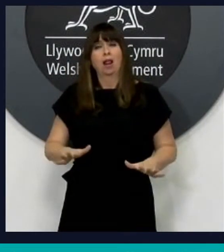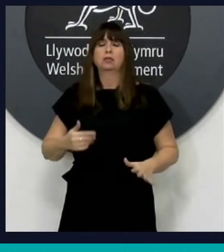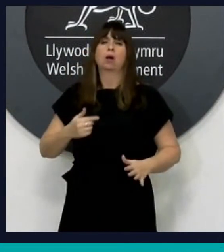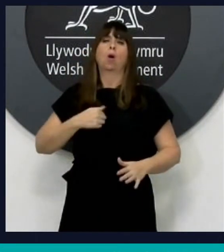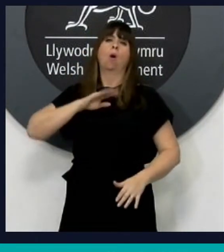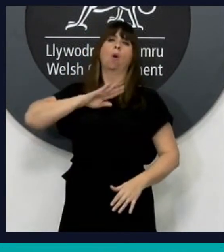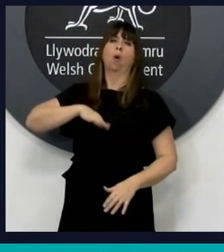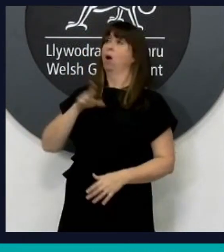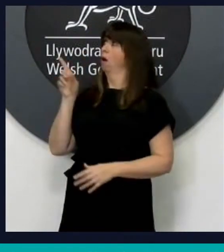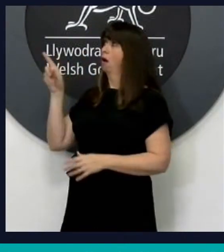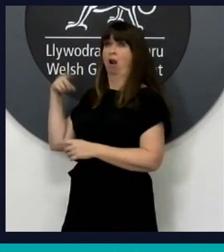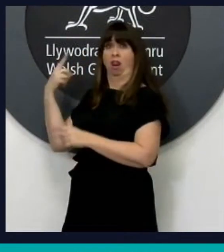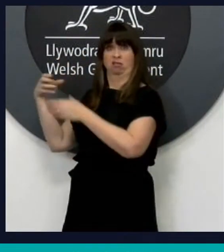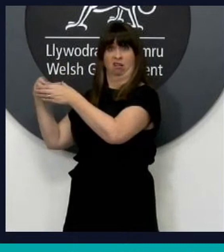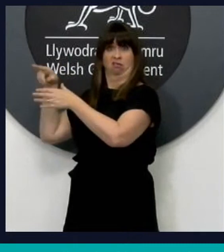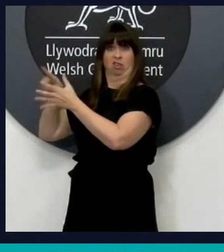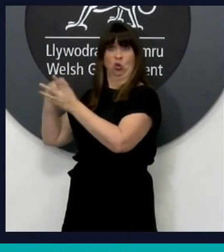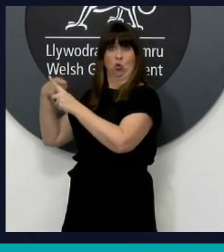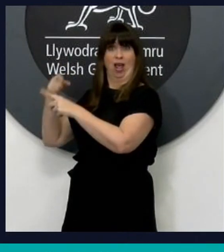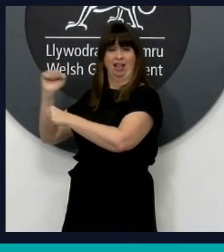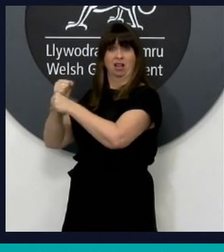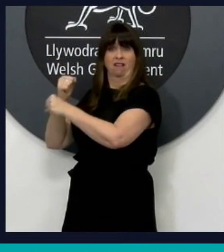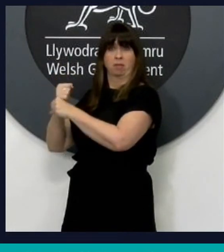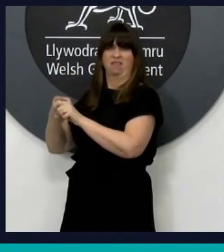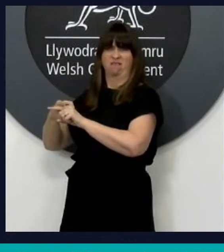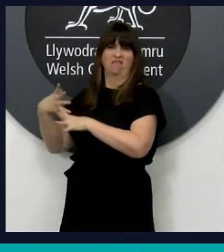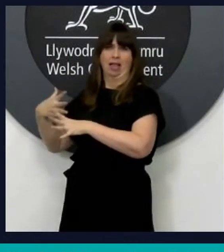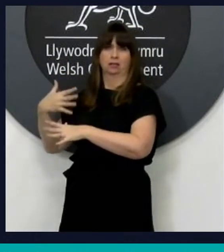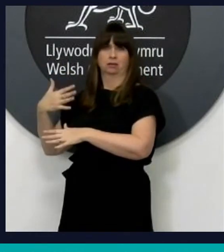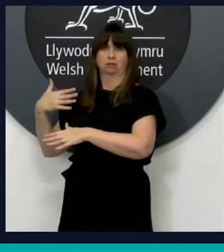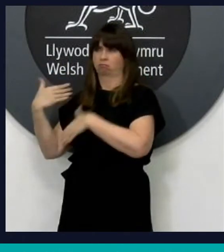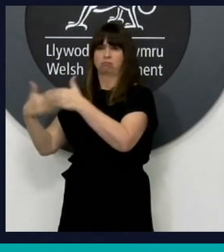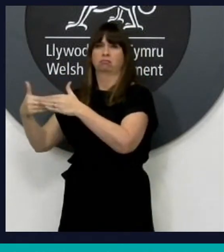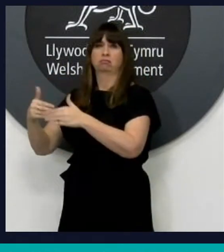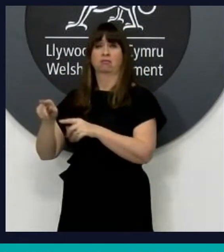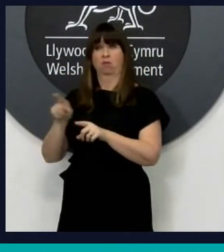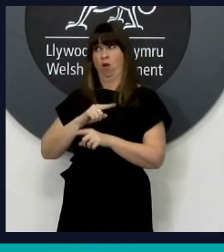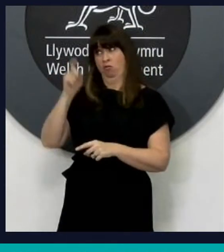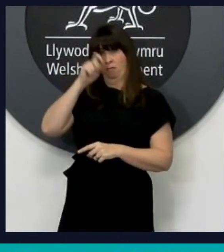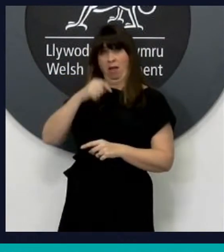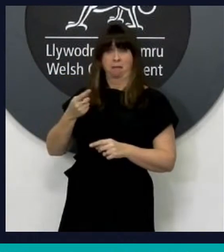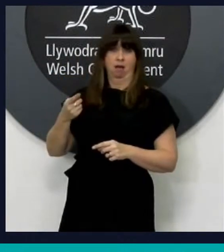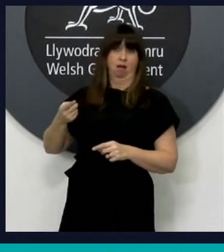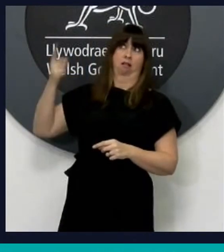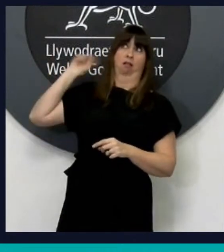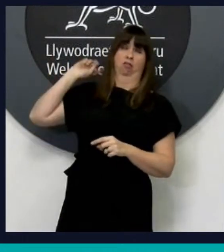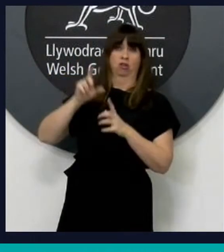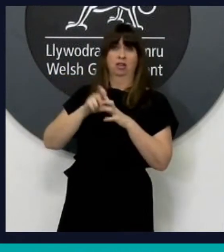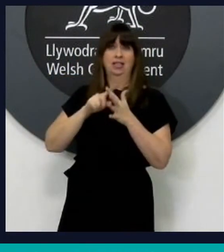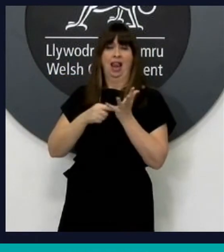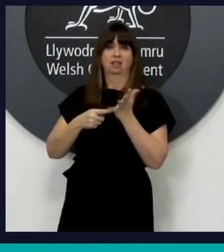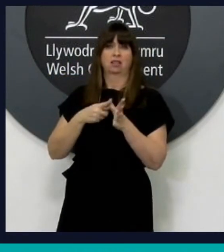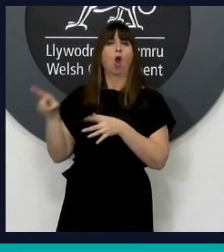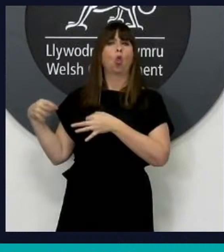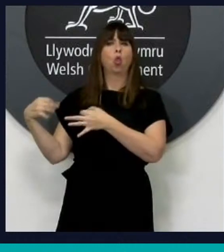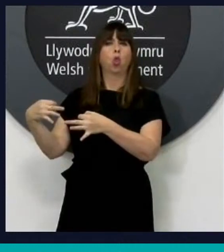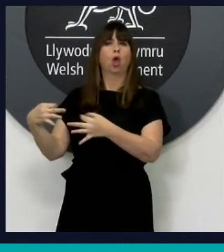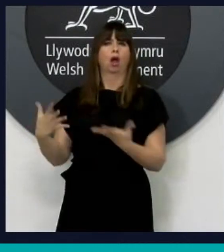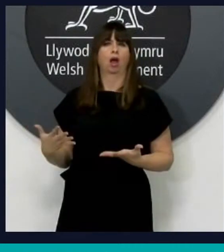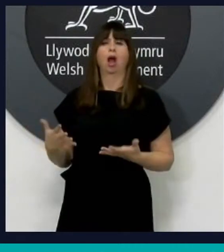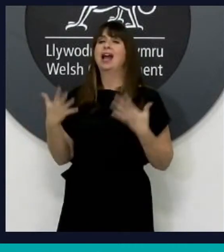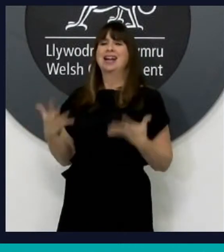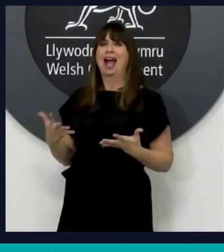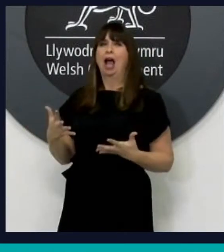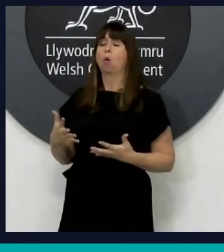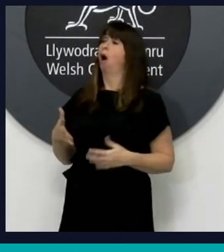government have actually taken action much quicker than they did when we saw what they did with the Delta variant. So that was something which was a